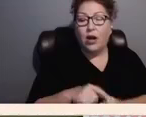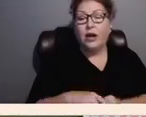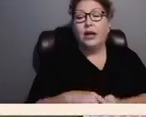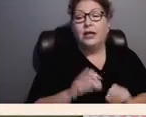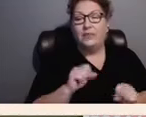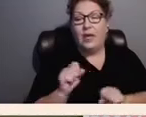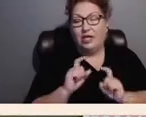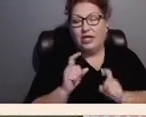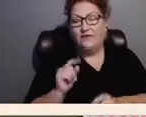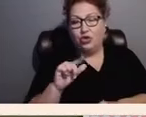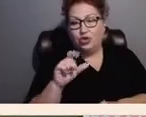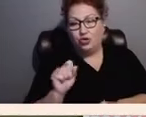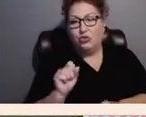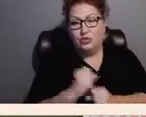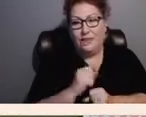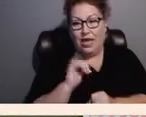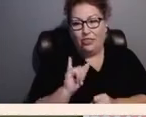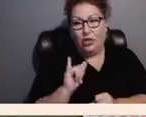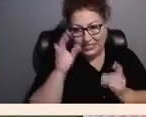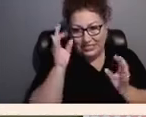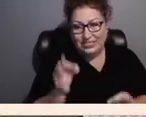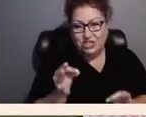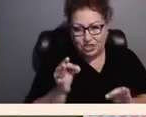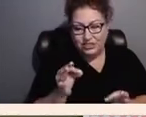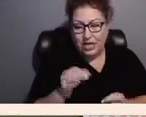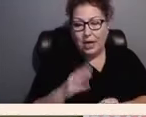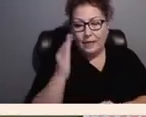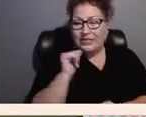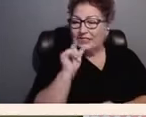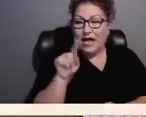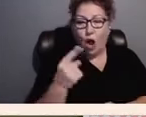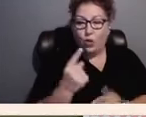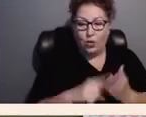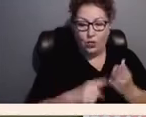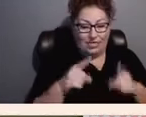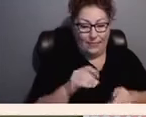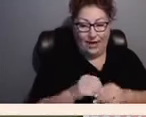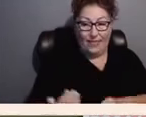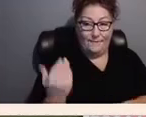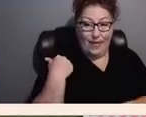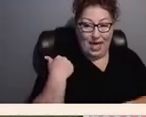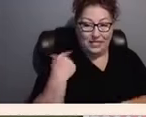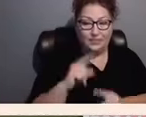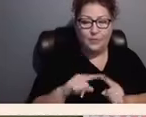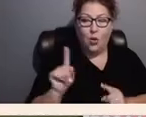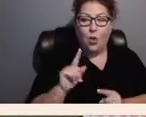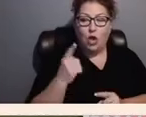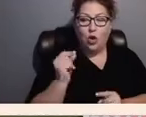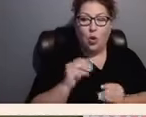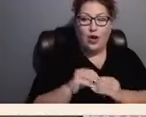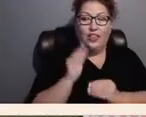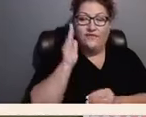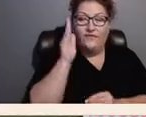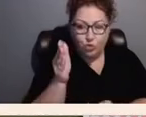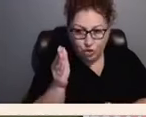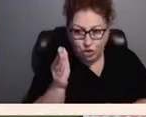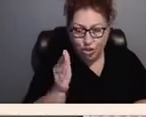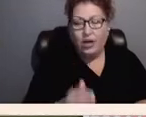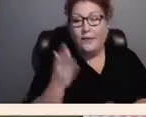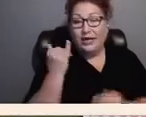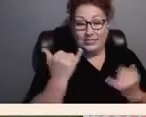sound financial decisions, because it's not just what's happened in the past, but where are you going in the future with this? Because now that you're going to go get a